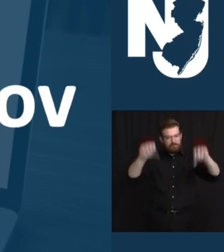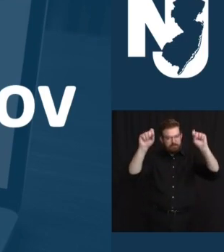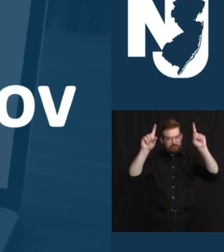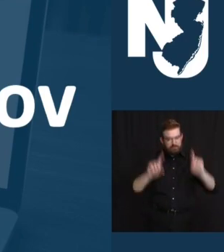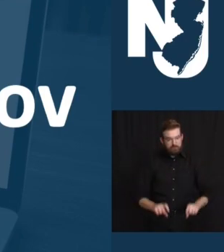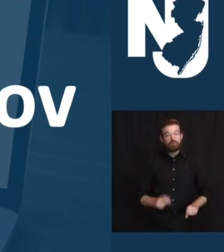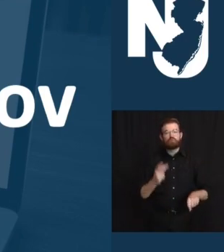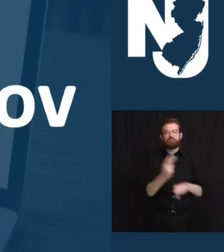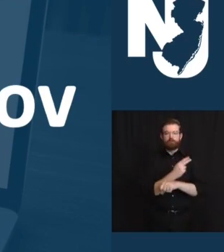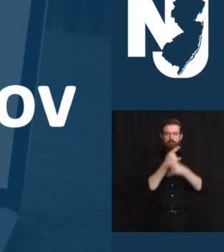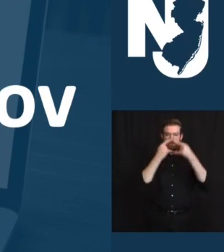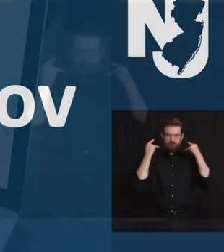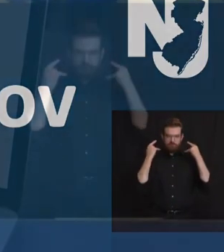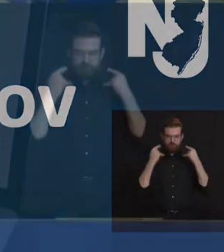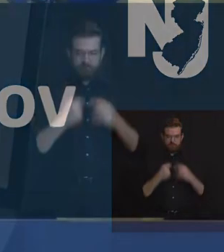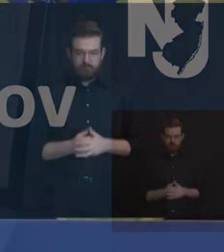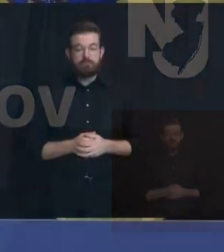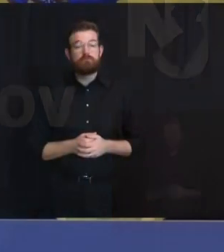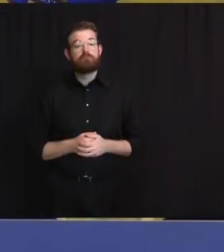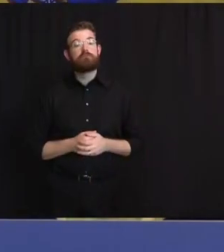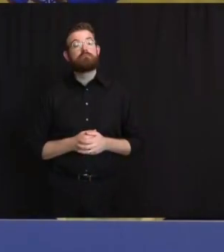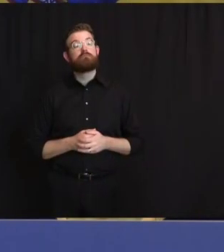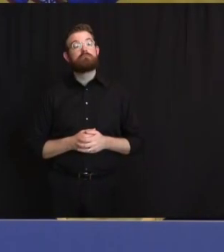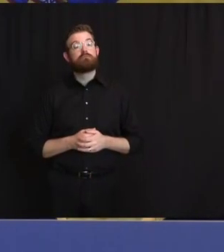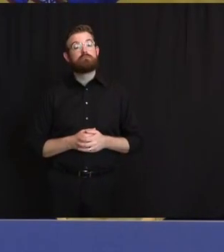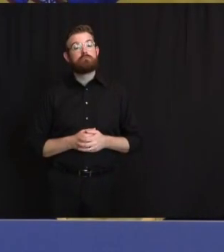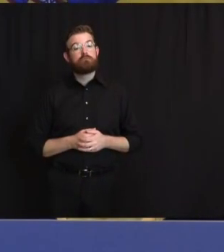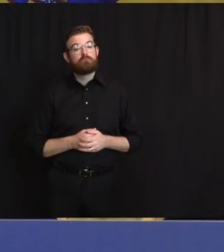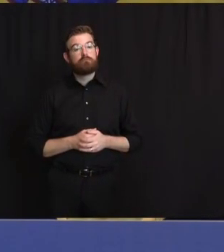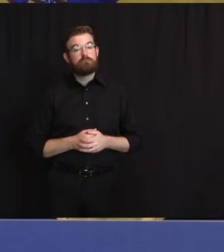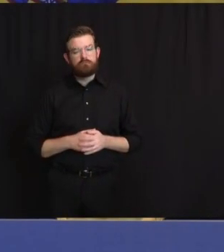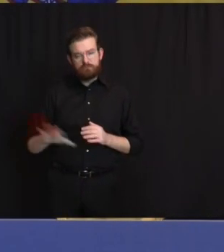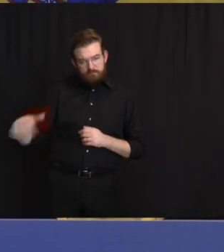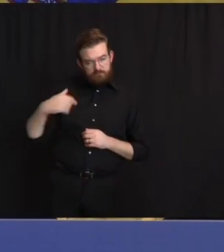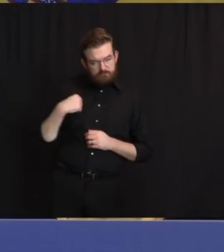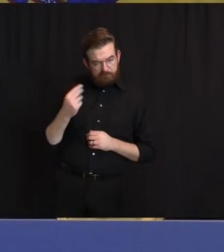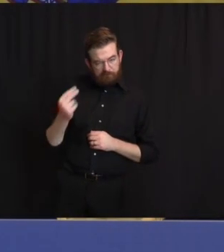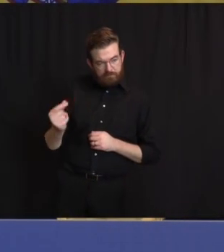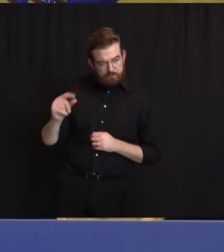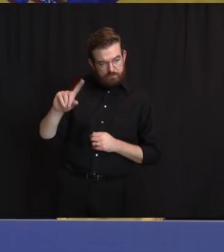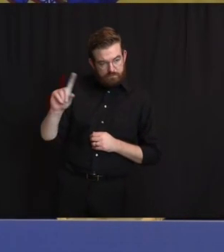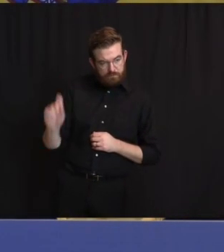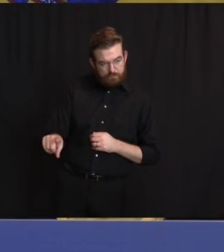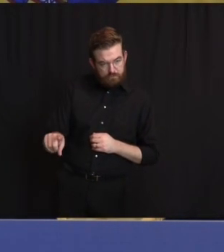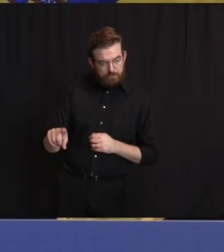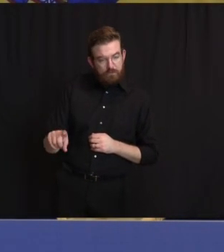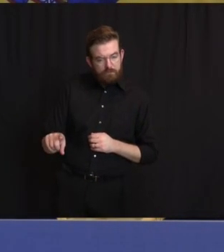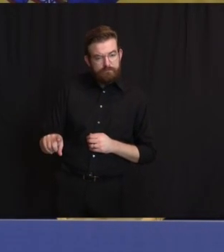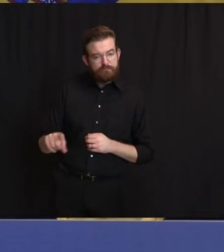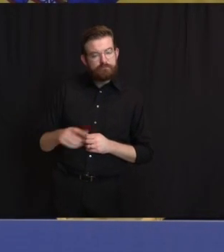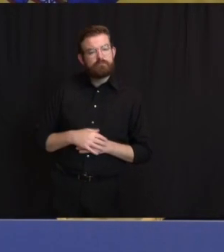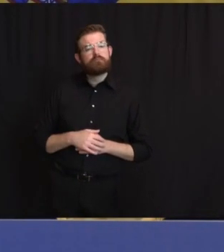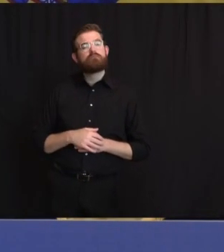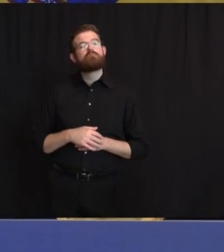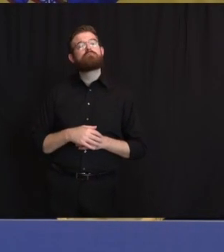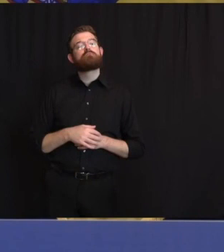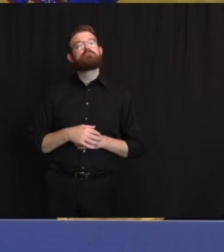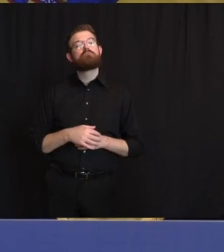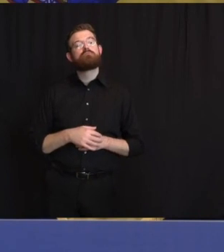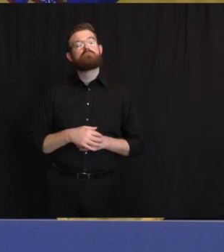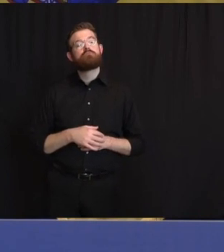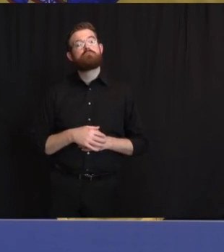you. Judy, thank you. Quick question, and then I want to underscore your last comment. The 53 cases of